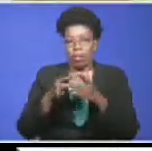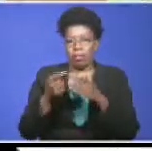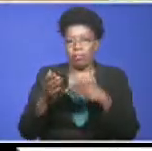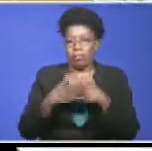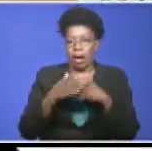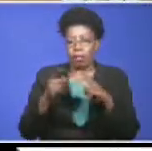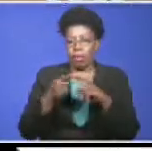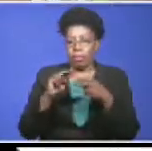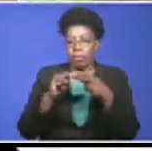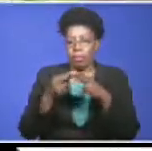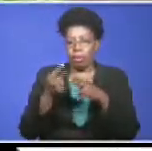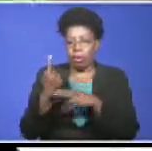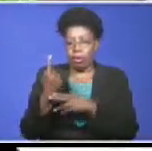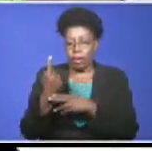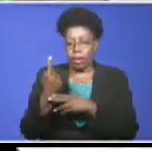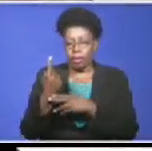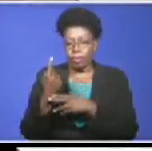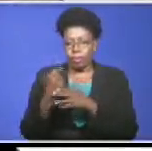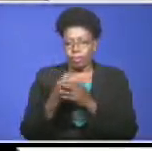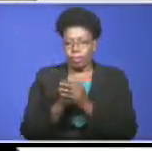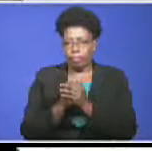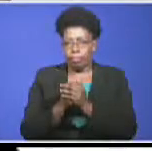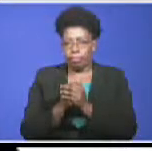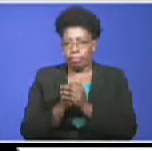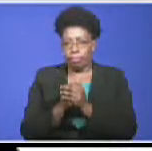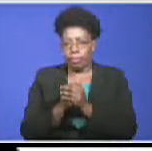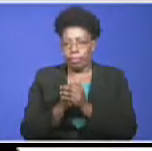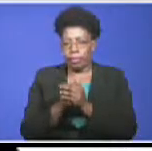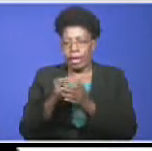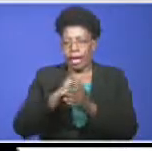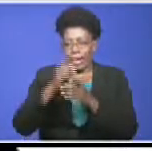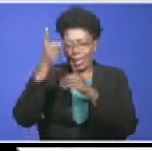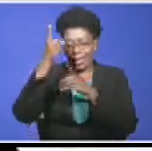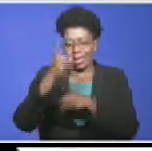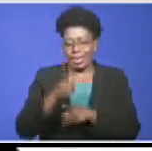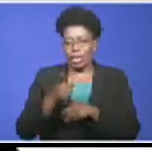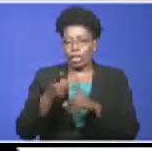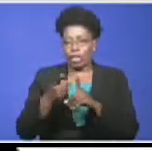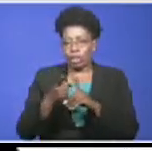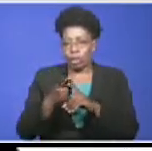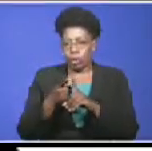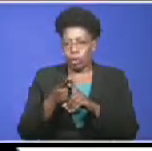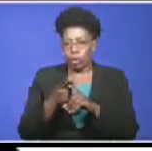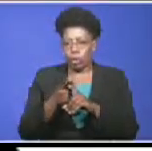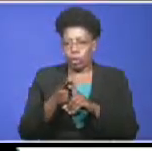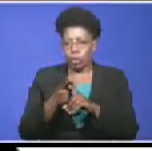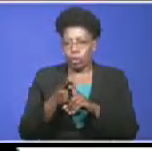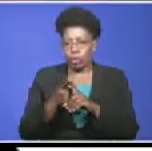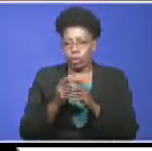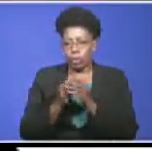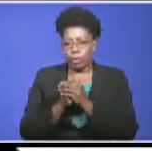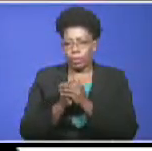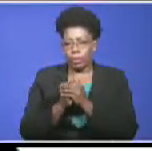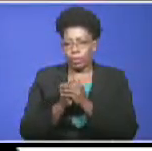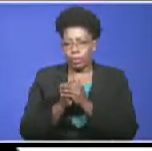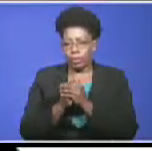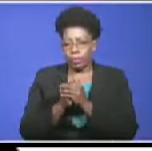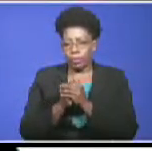day number one. Very so then good. I decided to, beside the lunch, to go